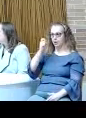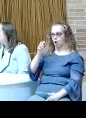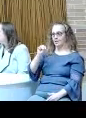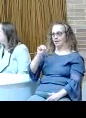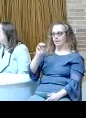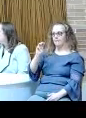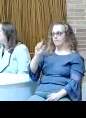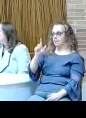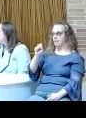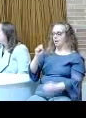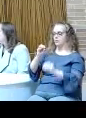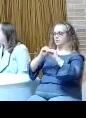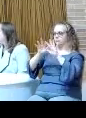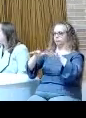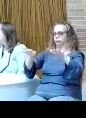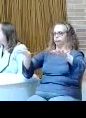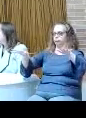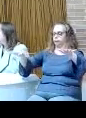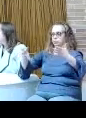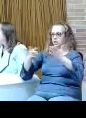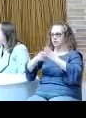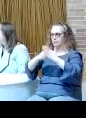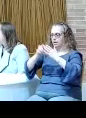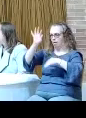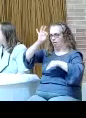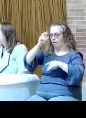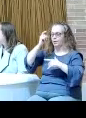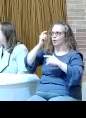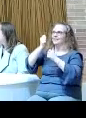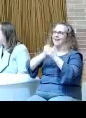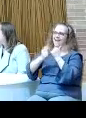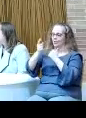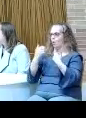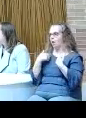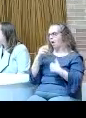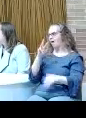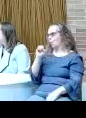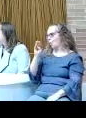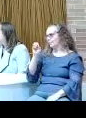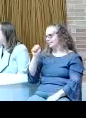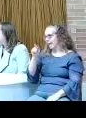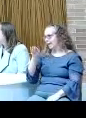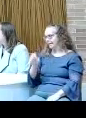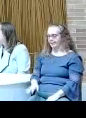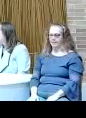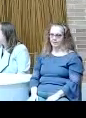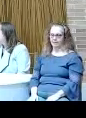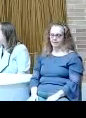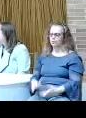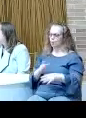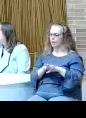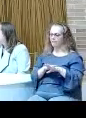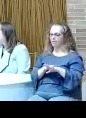areas that you have no clue to because everybody has a website everybody got an app so be